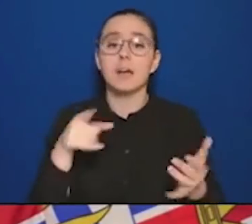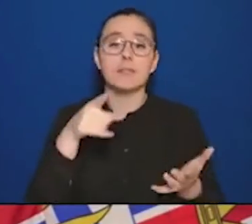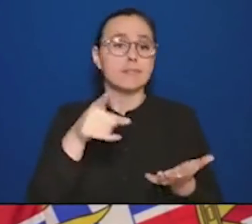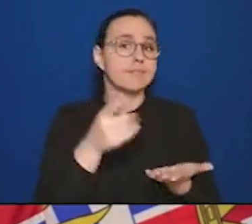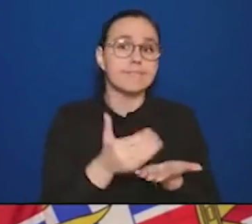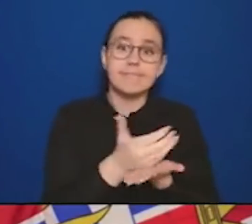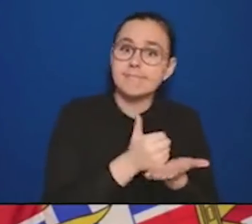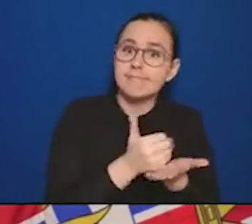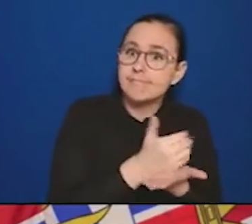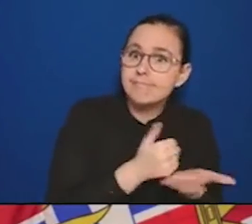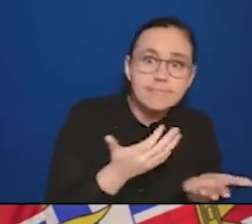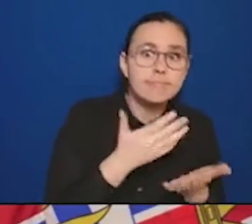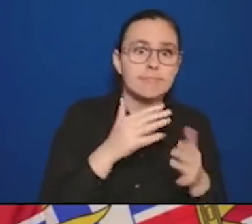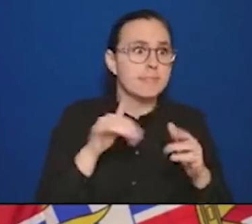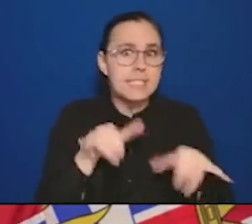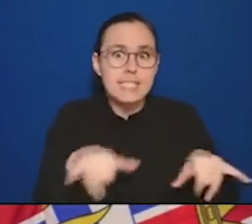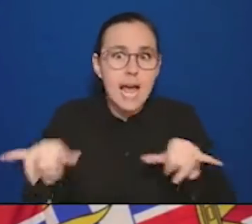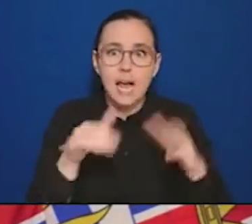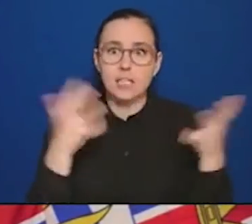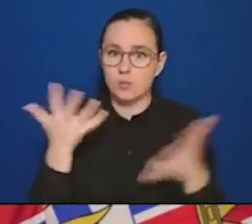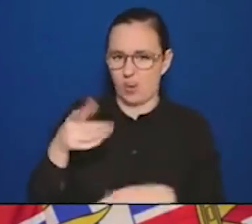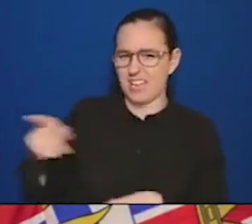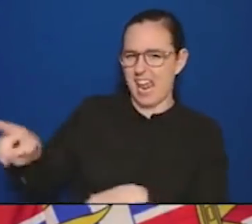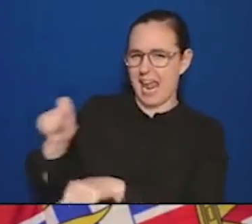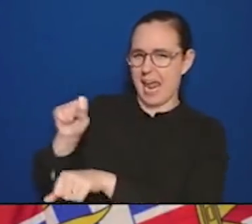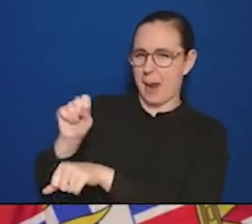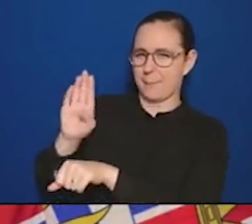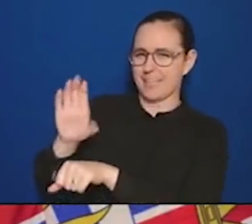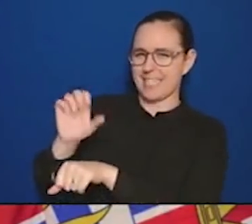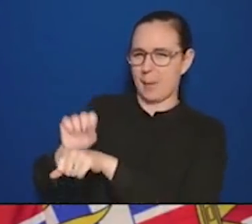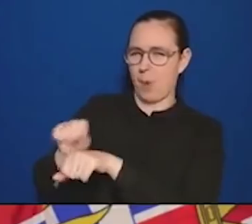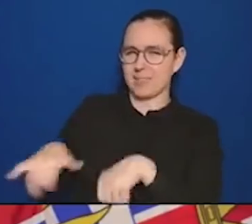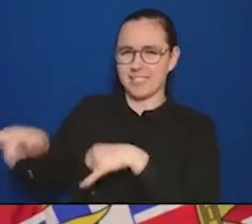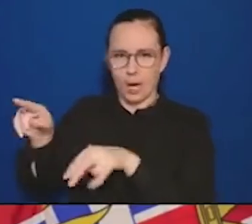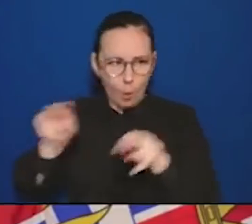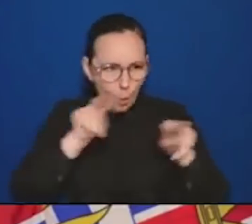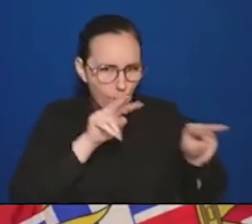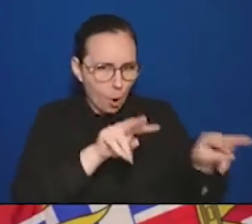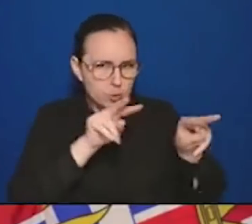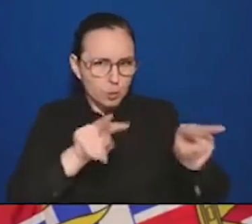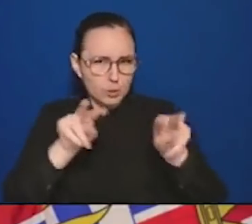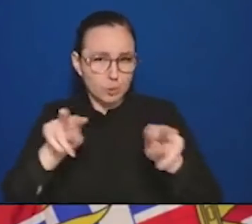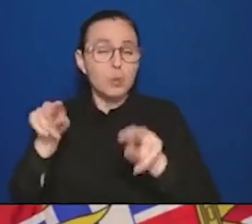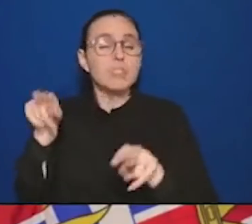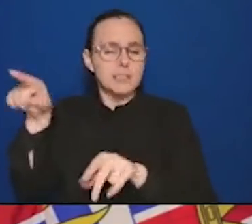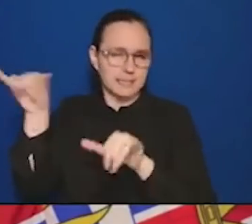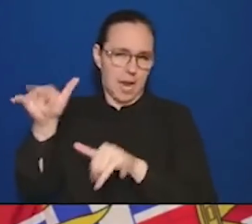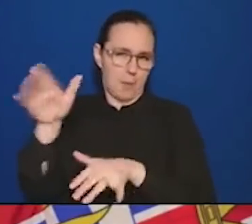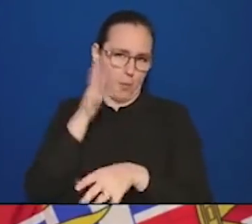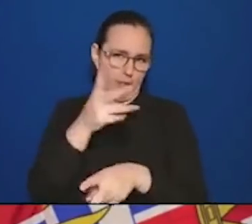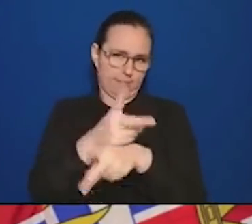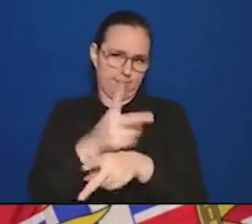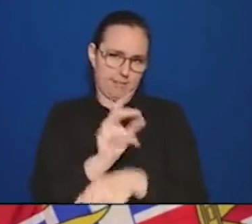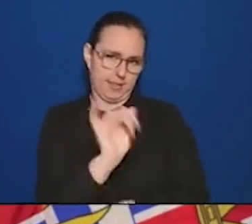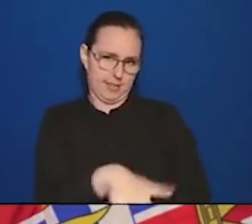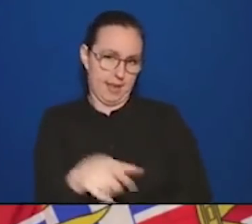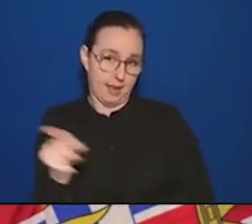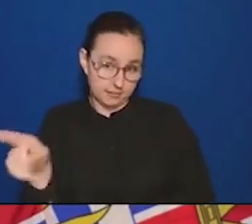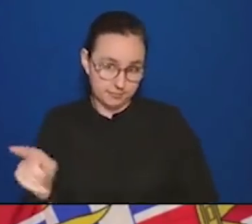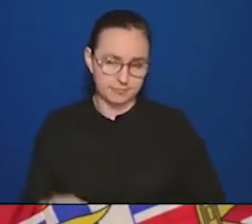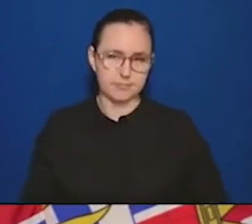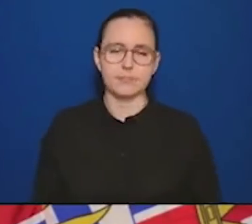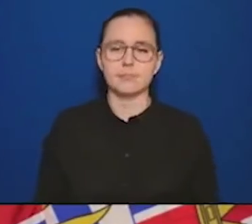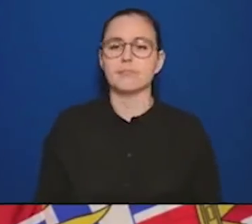Branch. Next question, Richard Zussman, Global News. As you know, Minister, the federal government is promising to bring